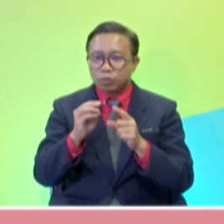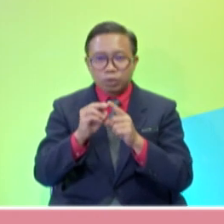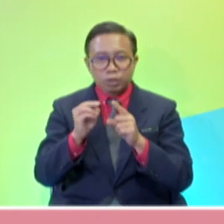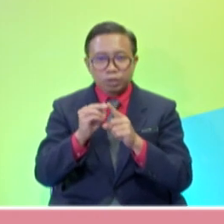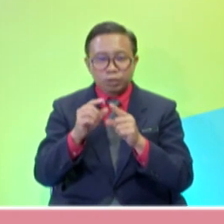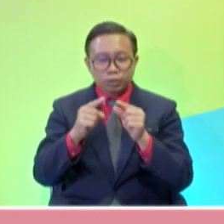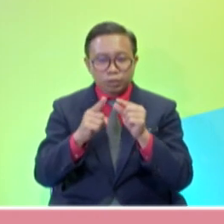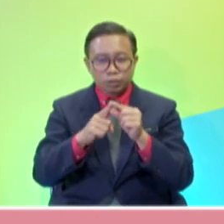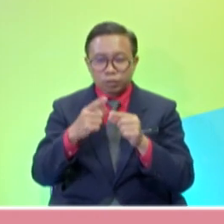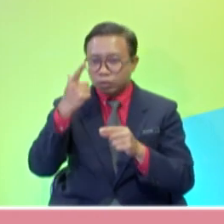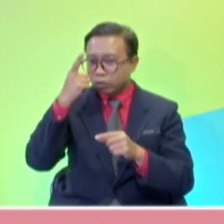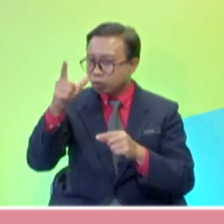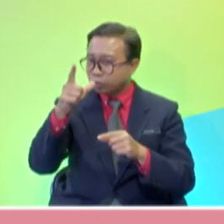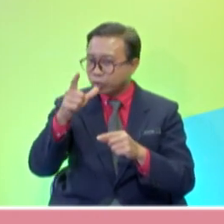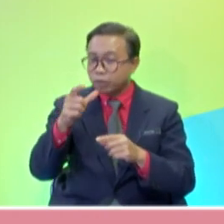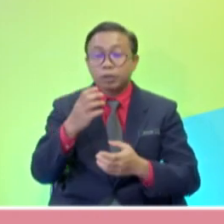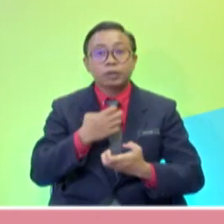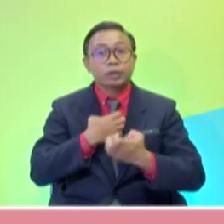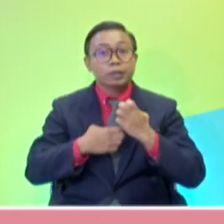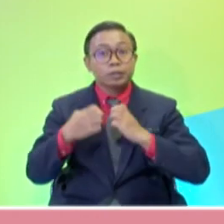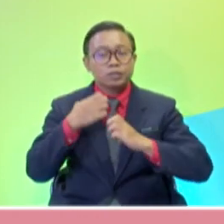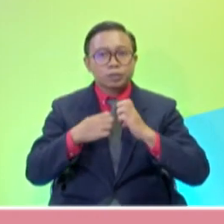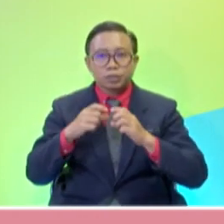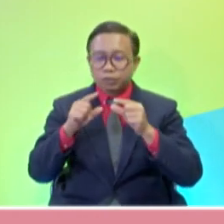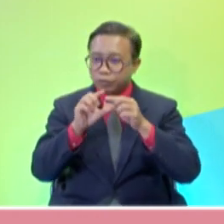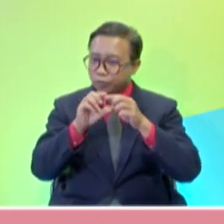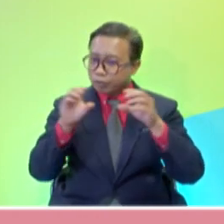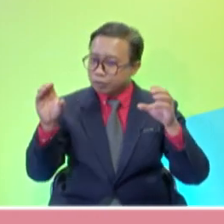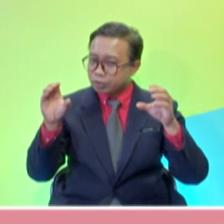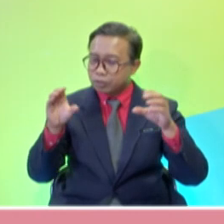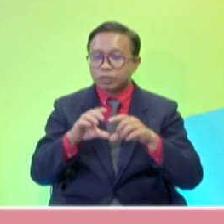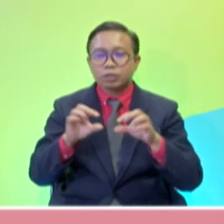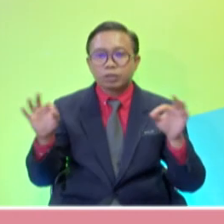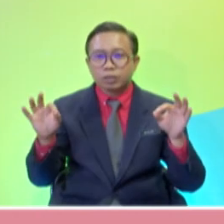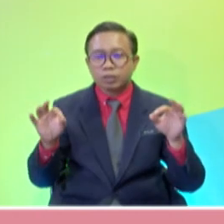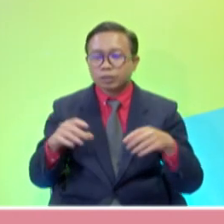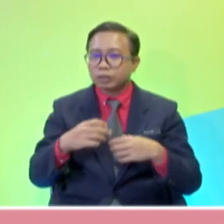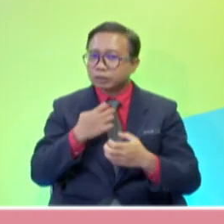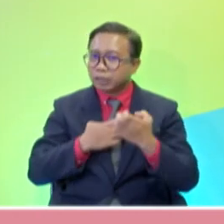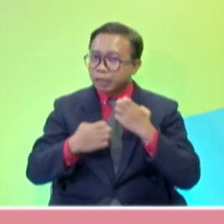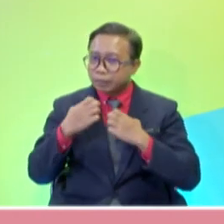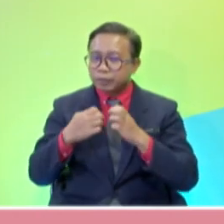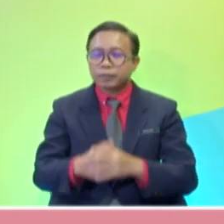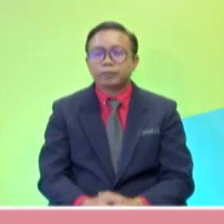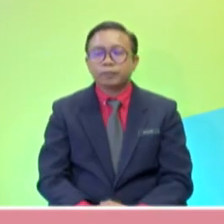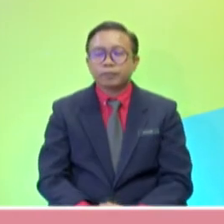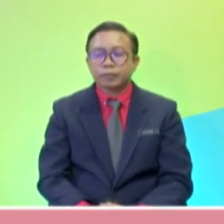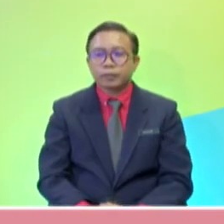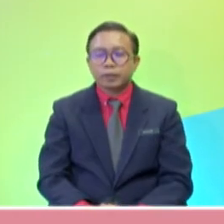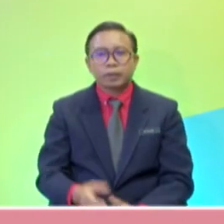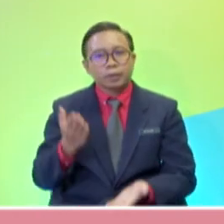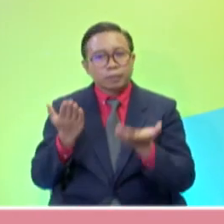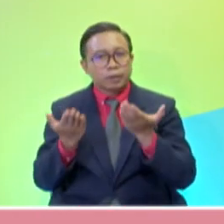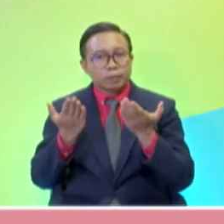looking forward to. These are expressions, phrases, overcome with excitement. Okay? That might be